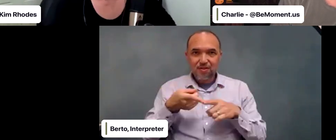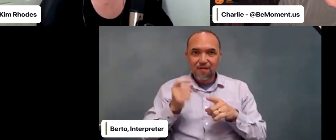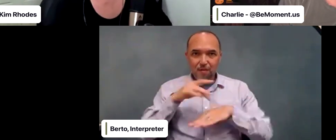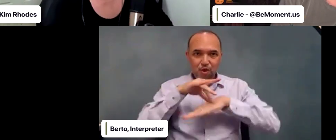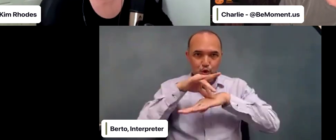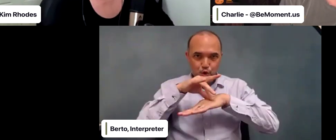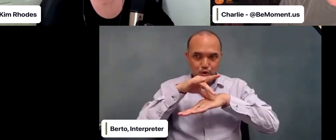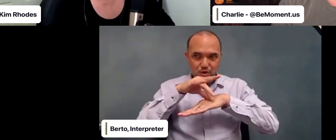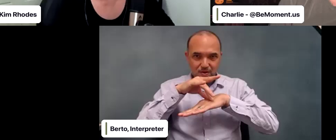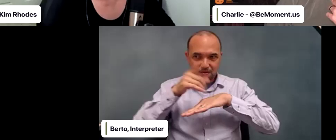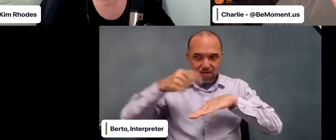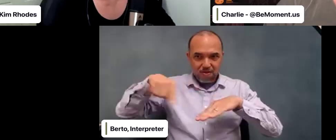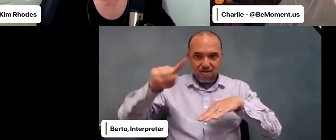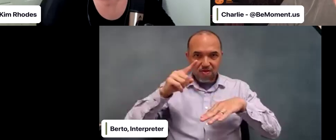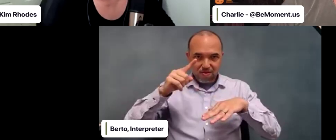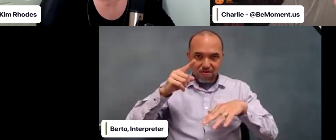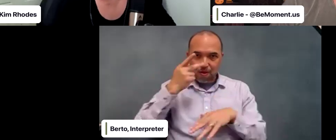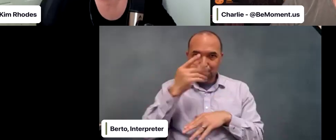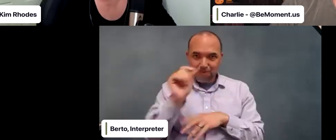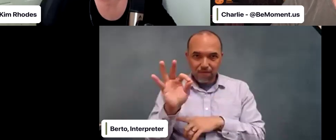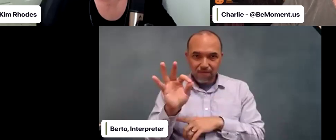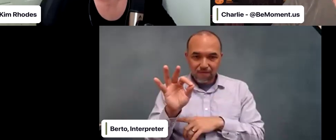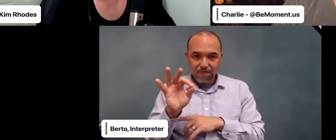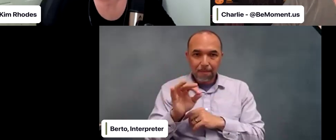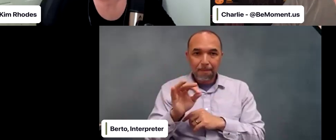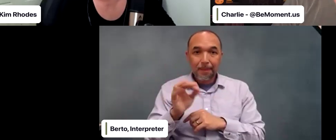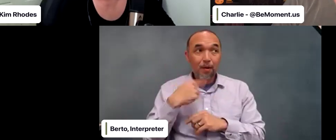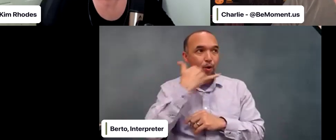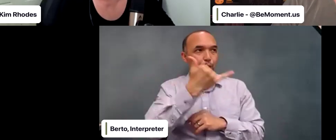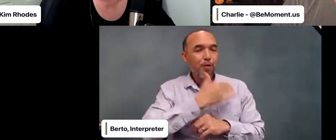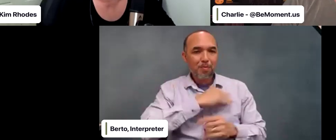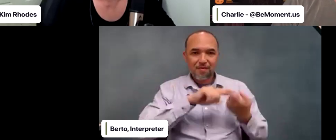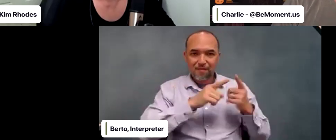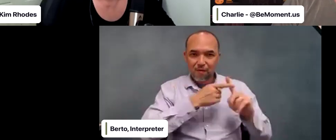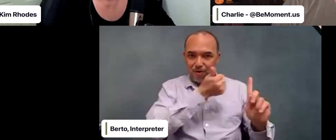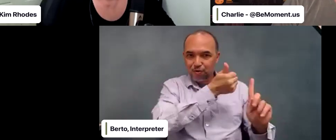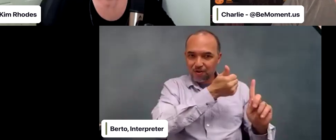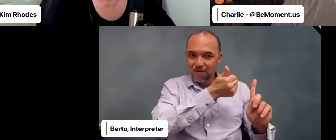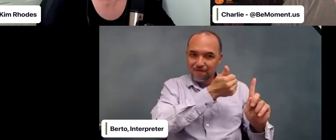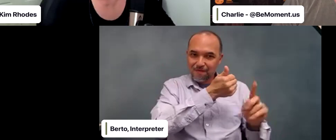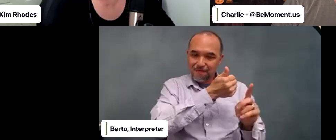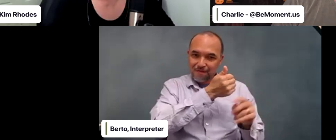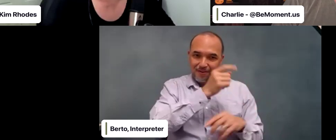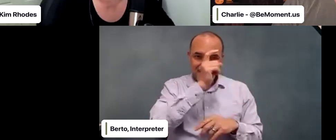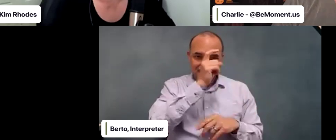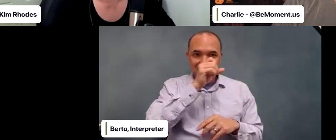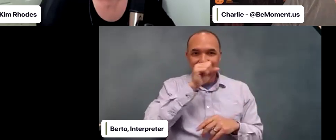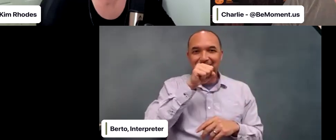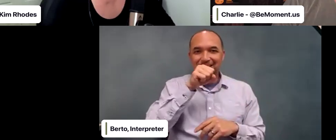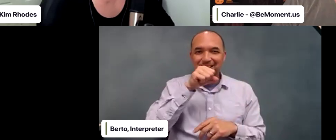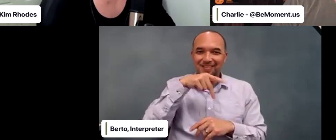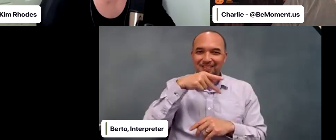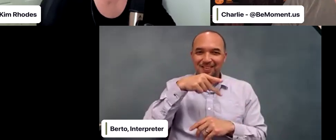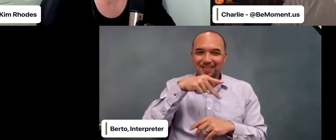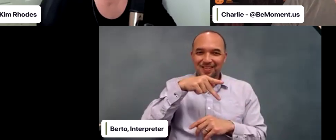pissed. And so I called a friend of mine who is a professional psychic, and she was like, honey, you're not a bus stop. You